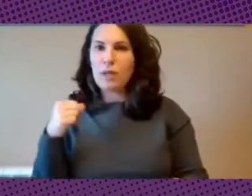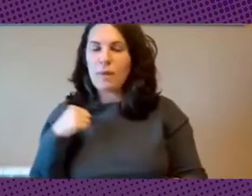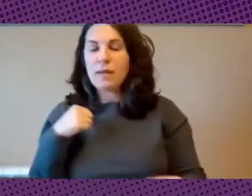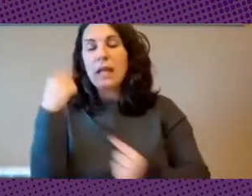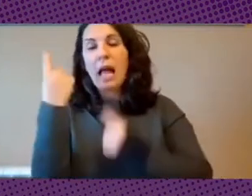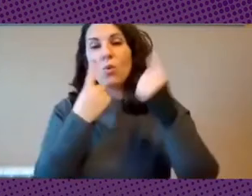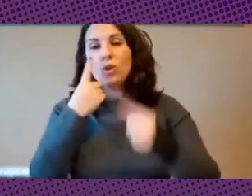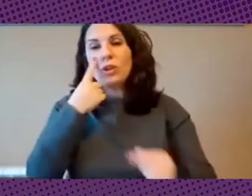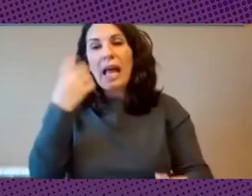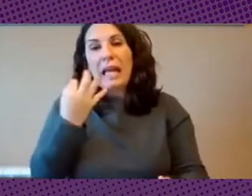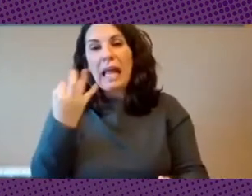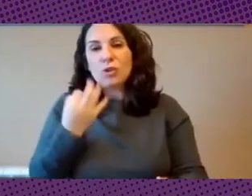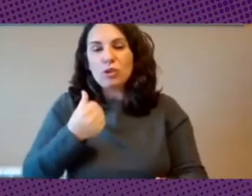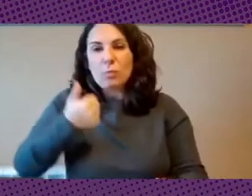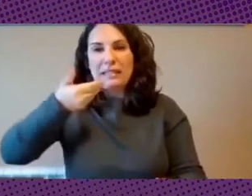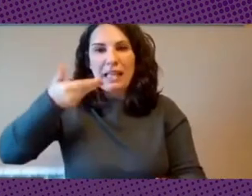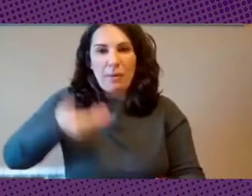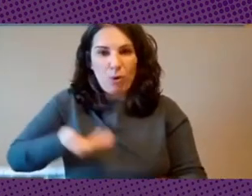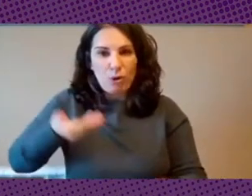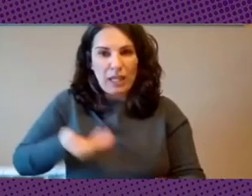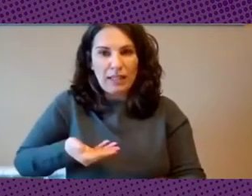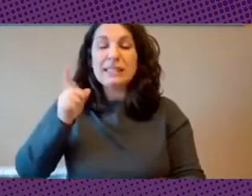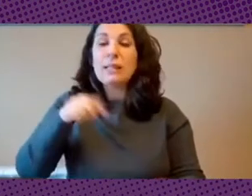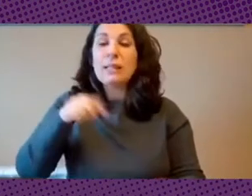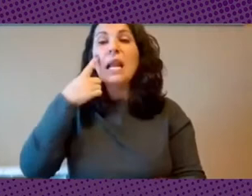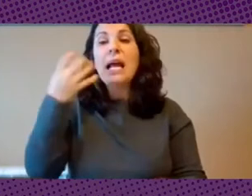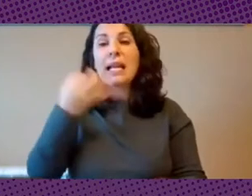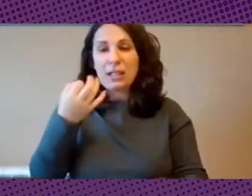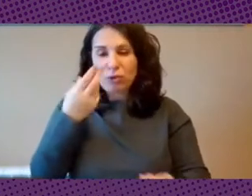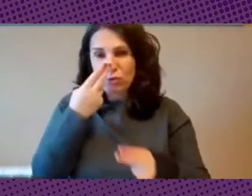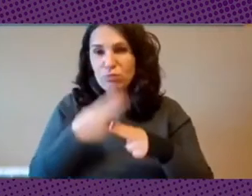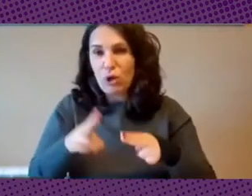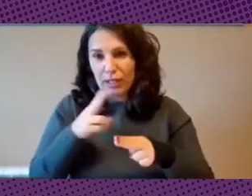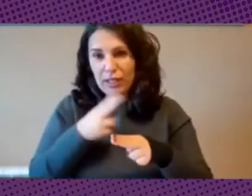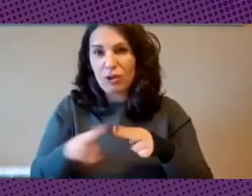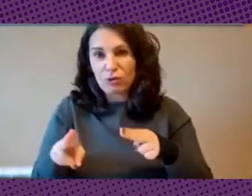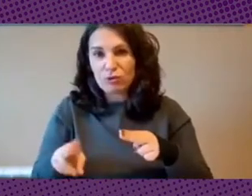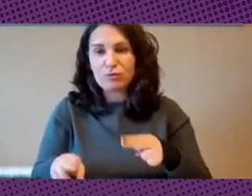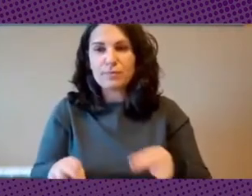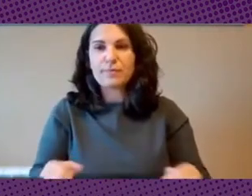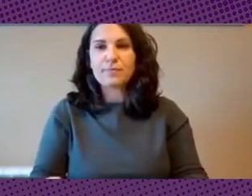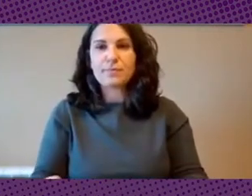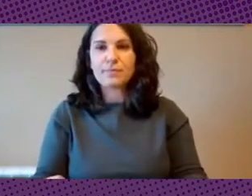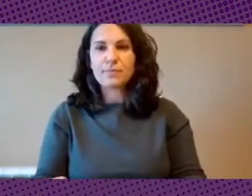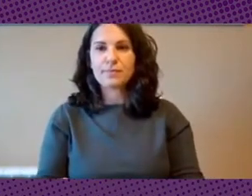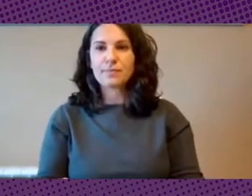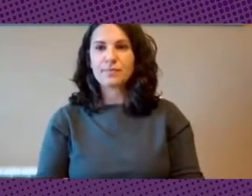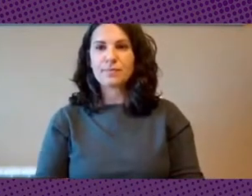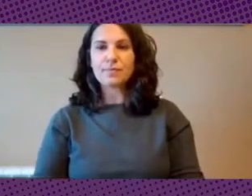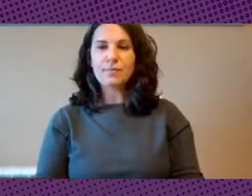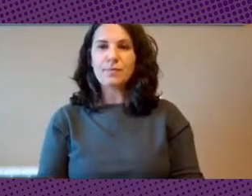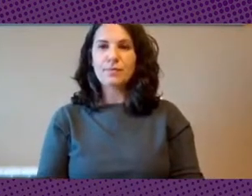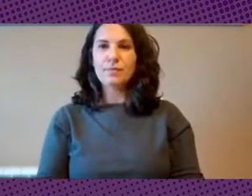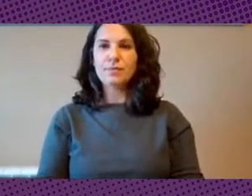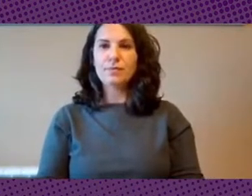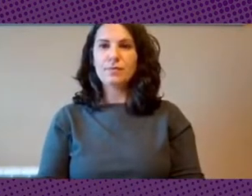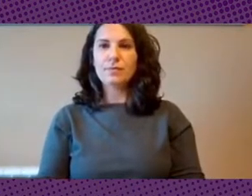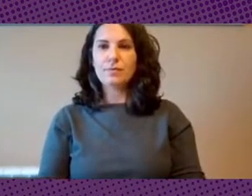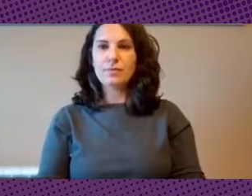political risk, for example, if minimum wages are going to be increased when our